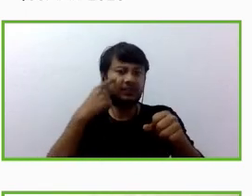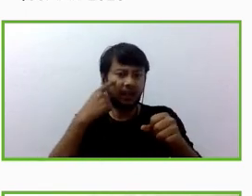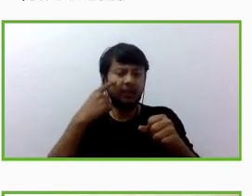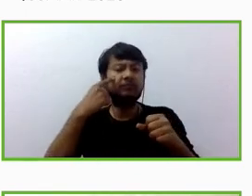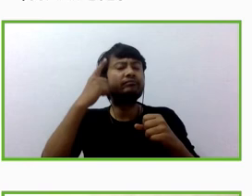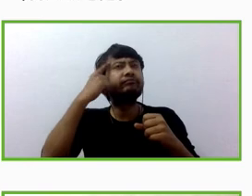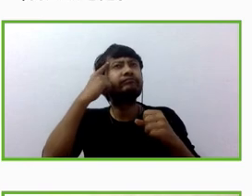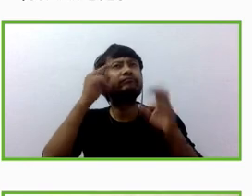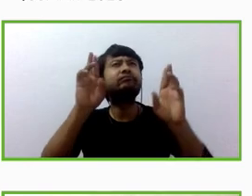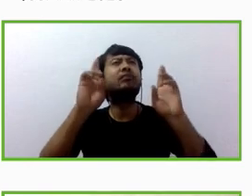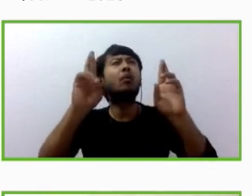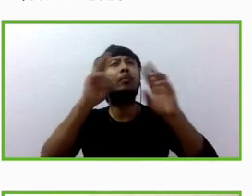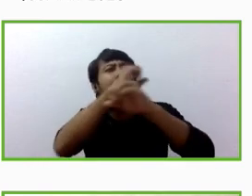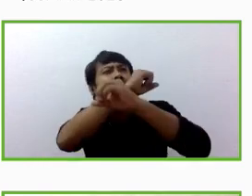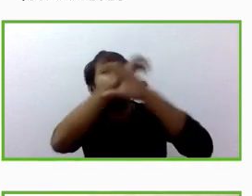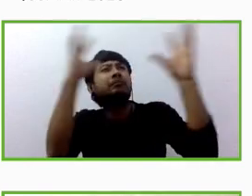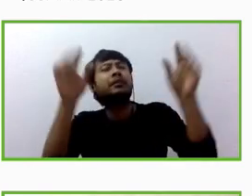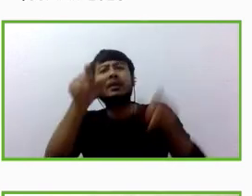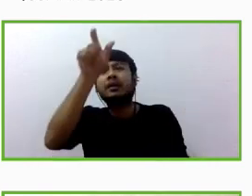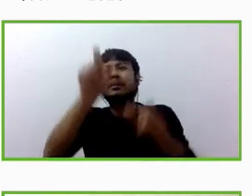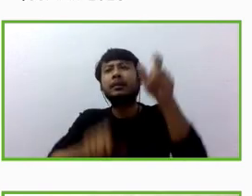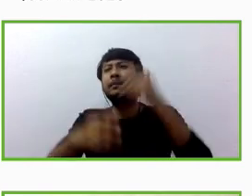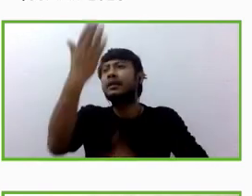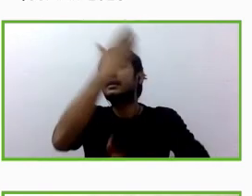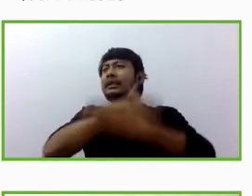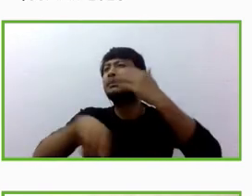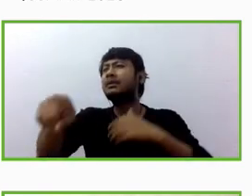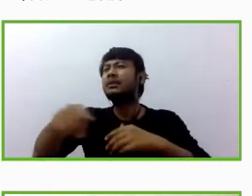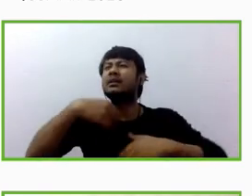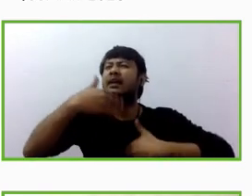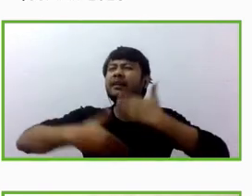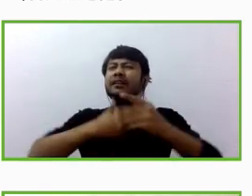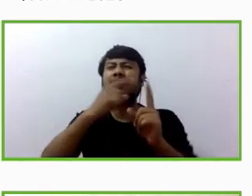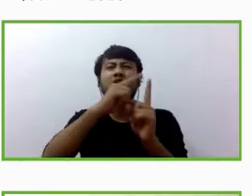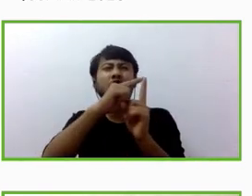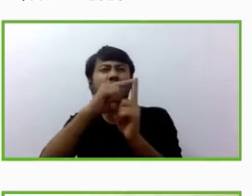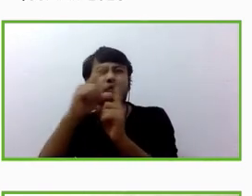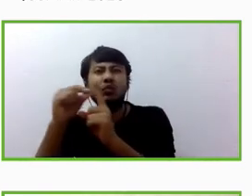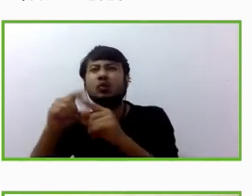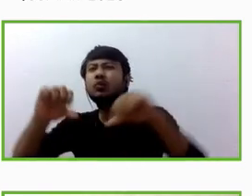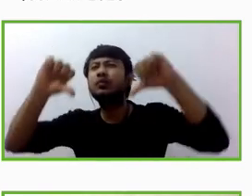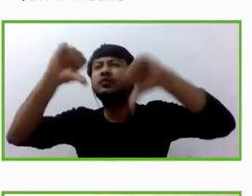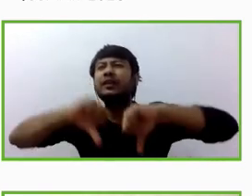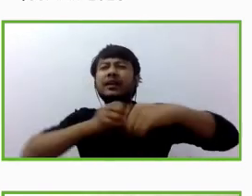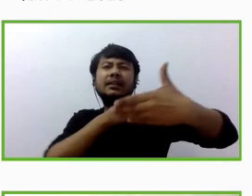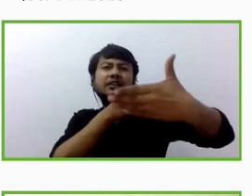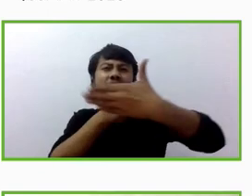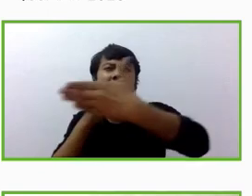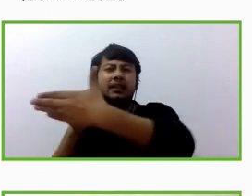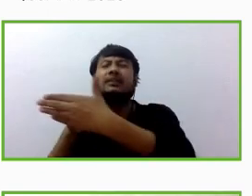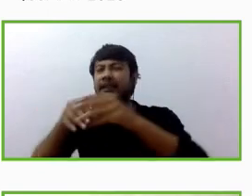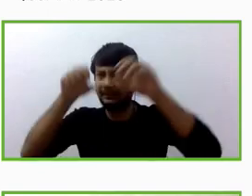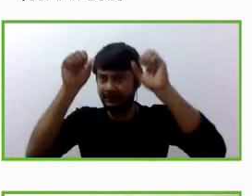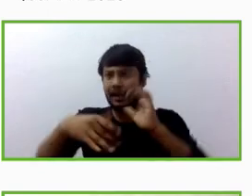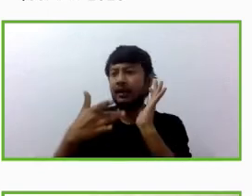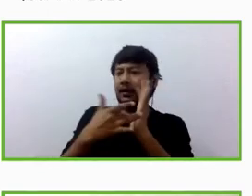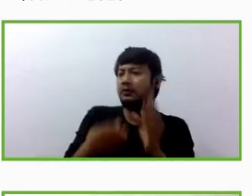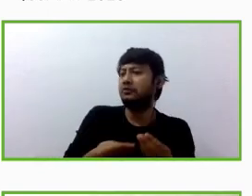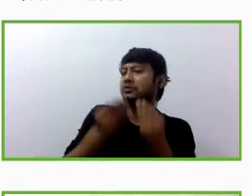to cope with daily life. And over time, I watched that technology